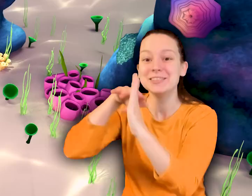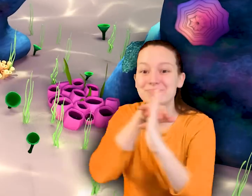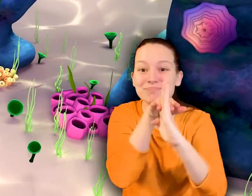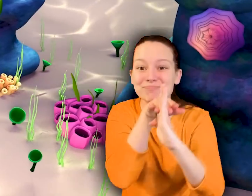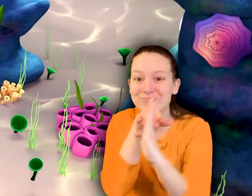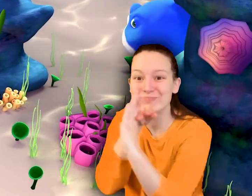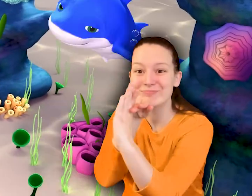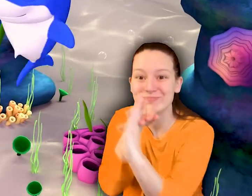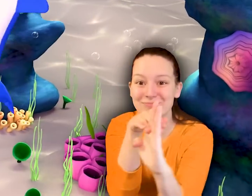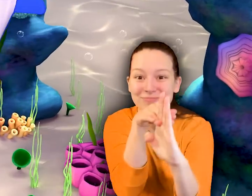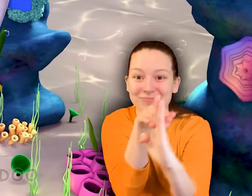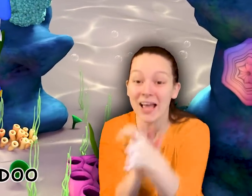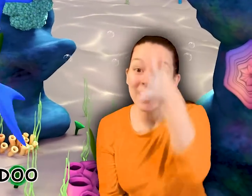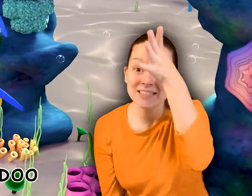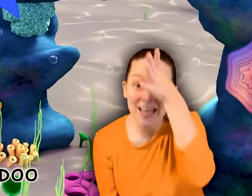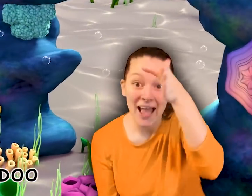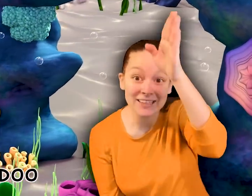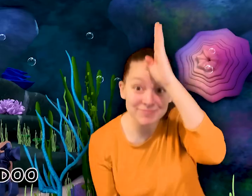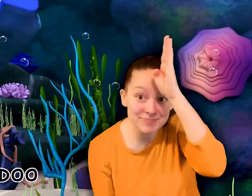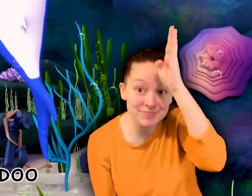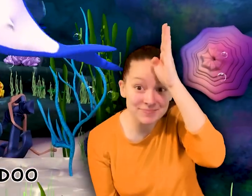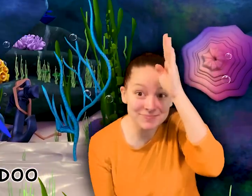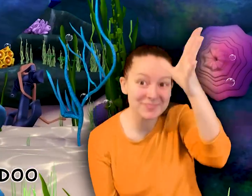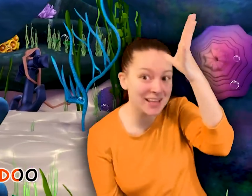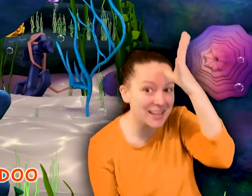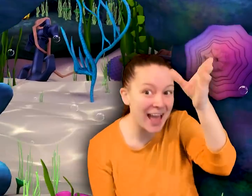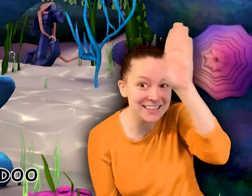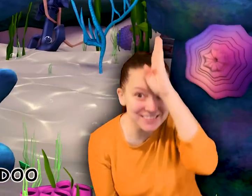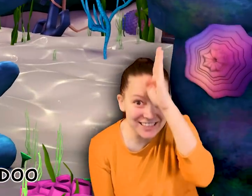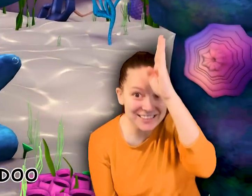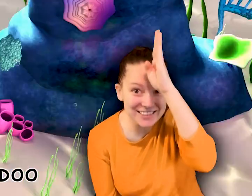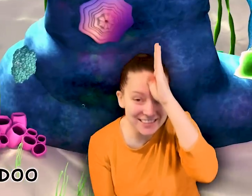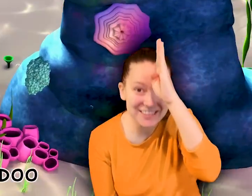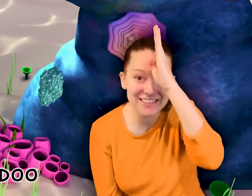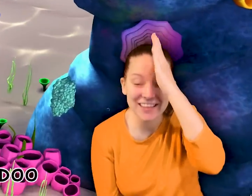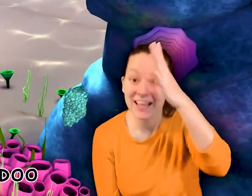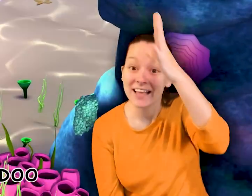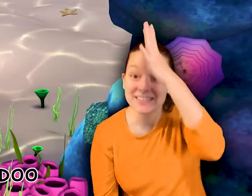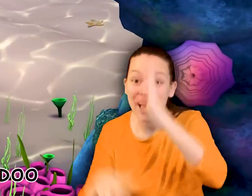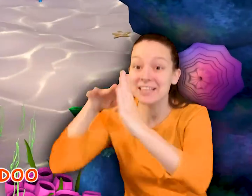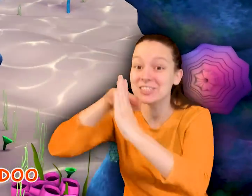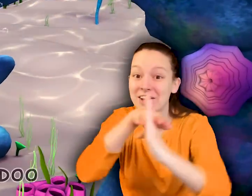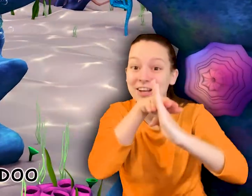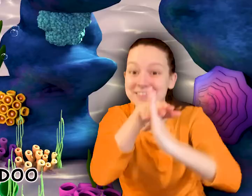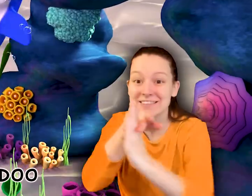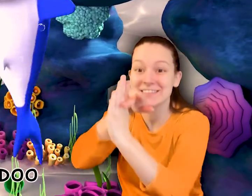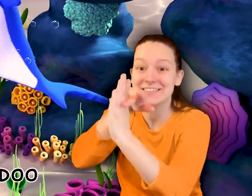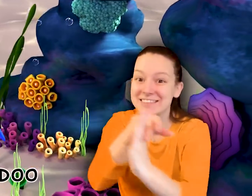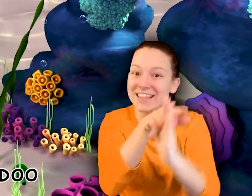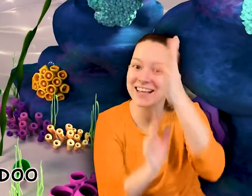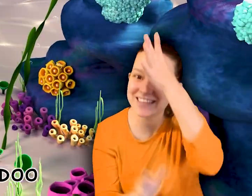doo doo doo mommy shark daddy shark doo dooo doo doo doo dooo daddy shark doo dooo doo doo doo doo daddy